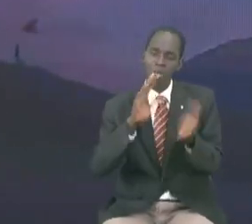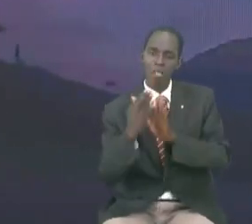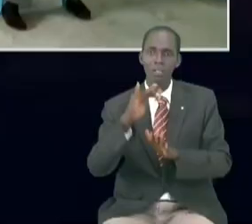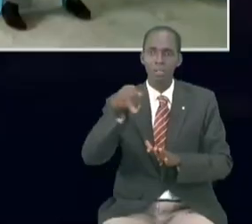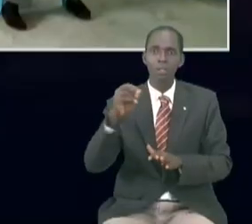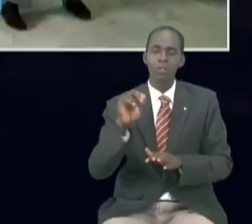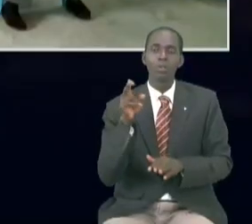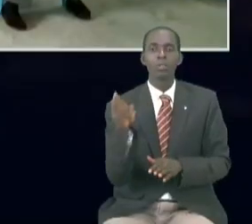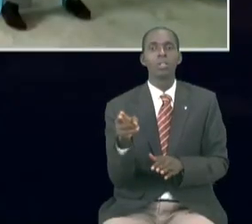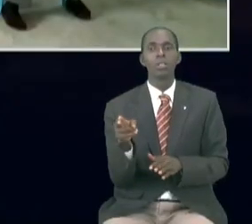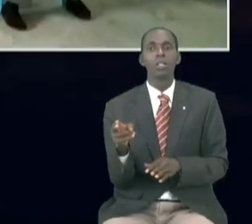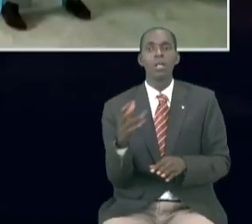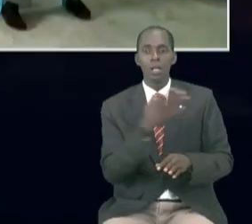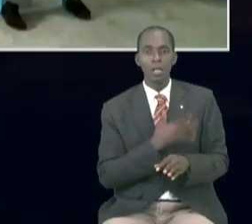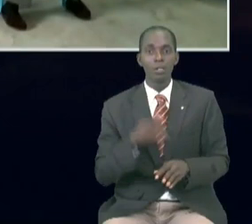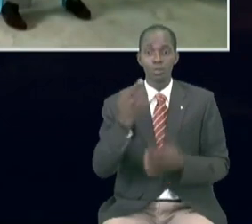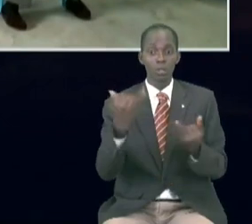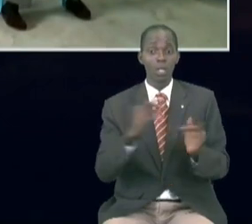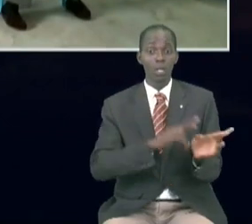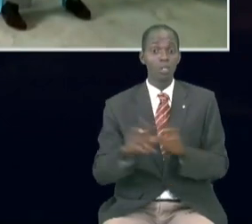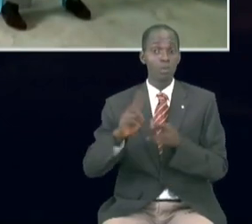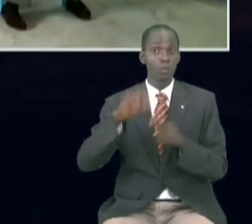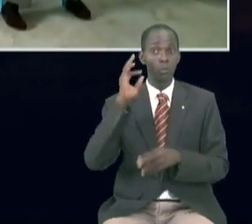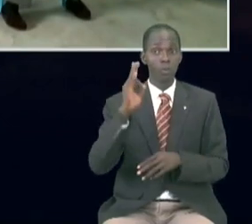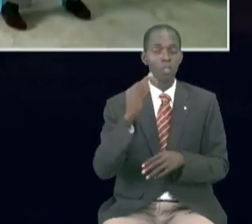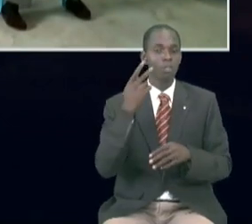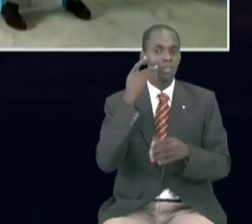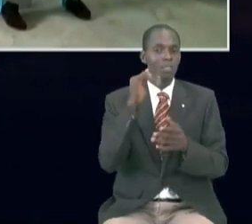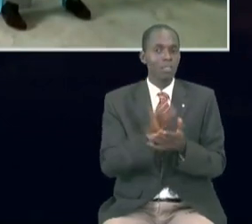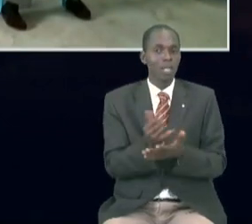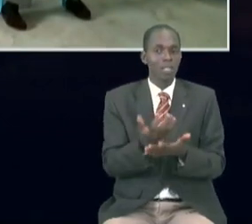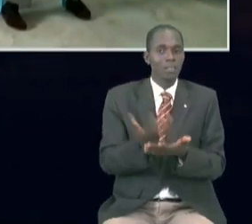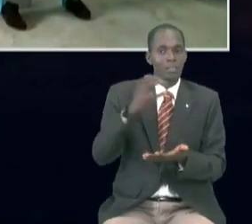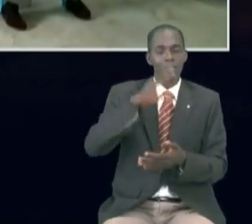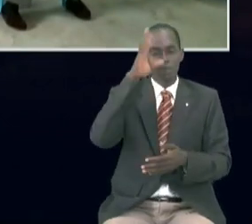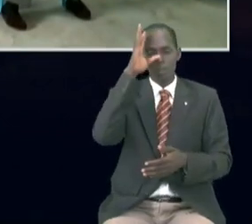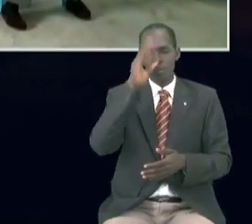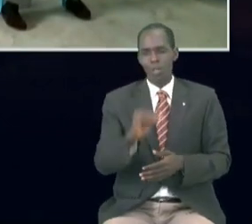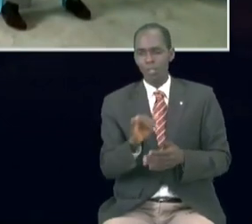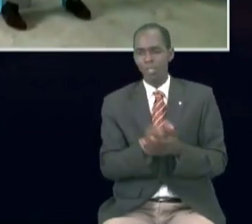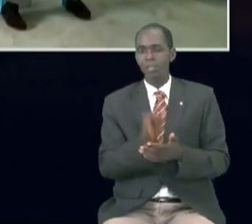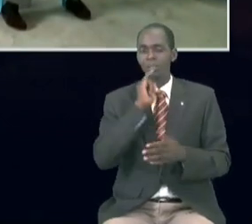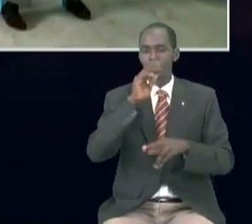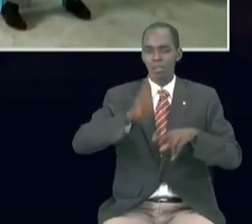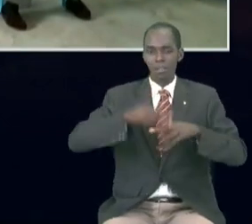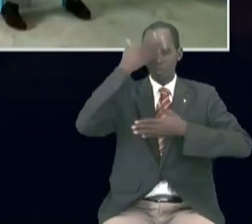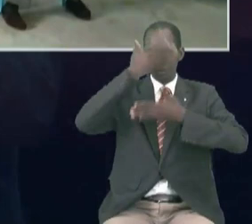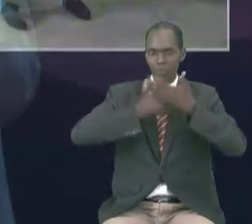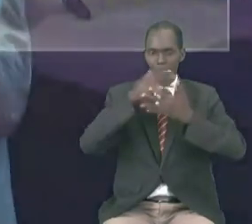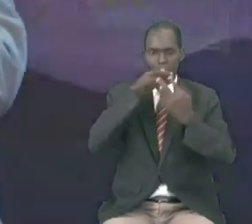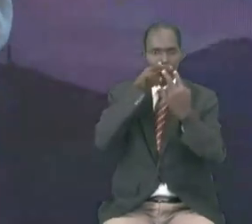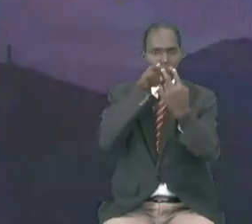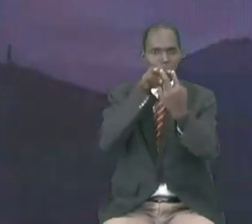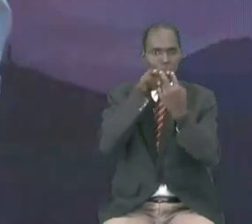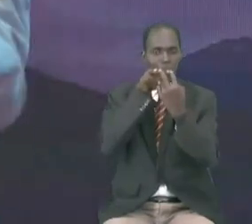And once you see him there, he's your God. You dare not say what he will not approve of. And when you get into